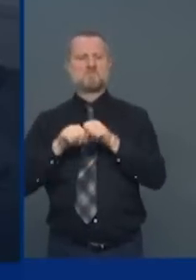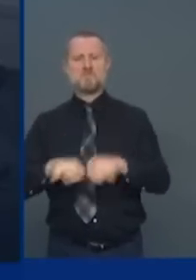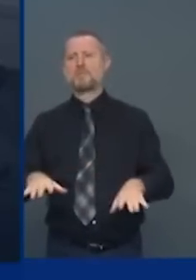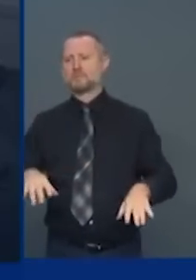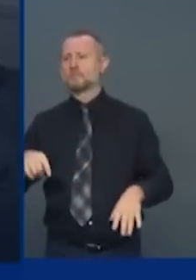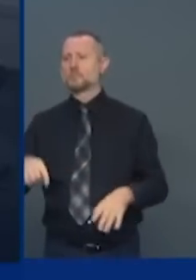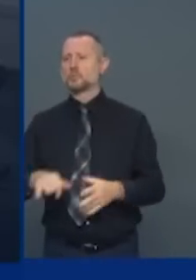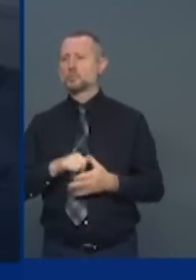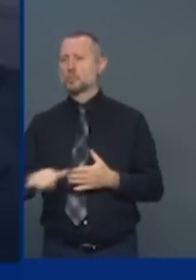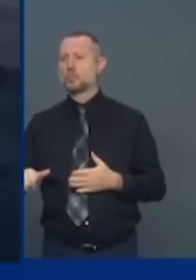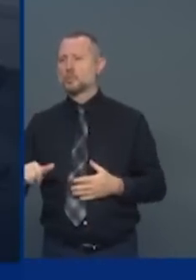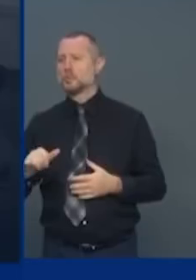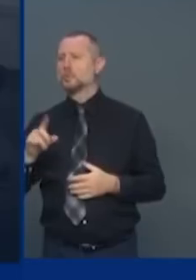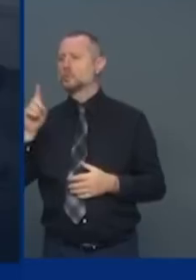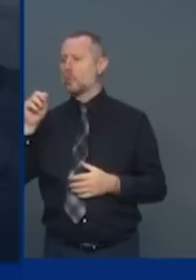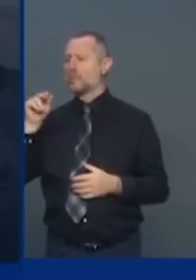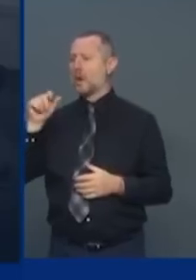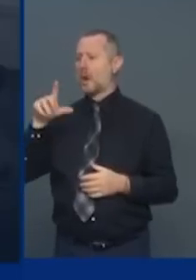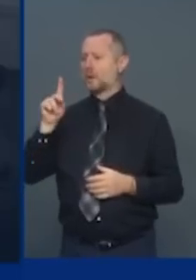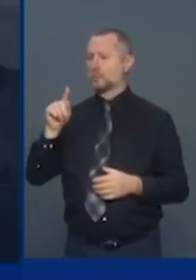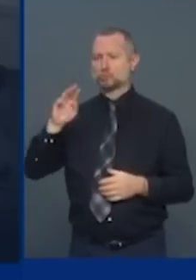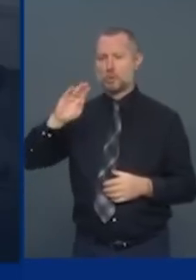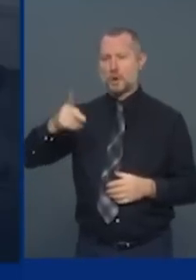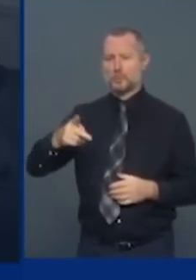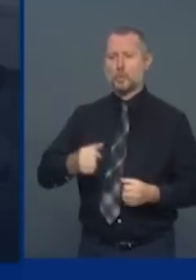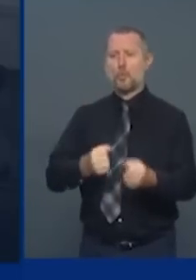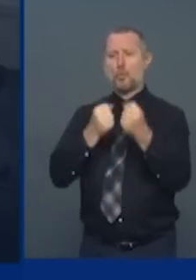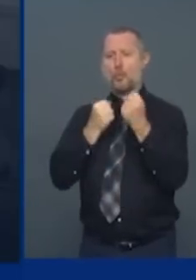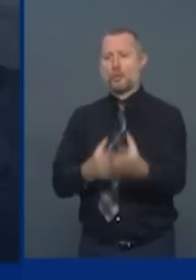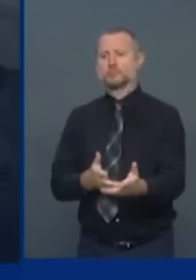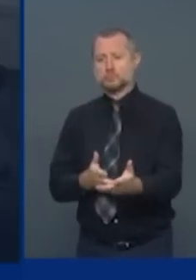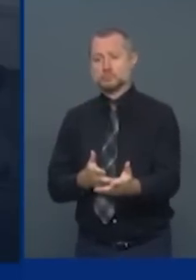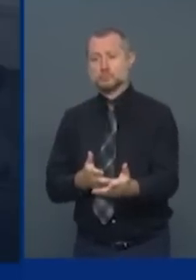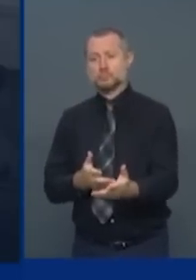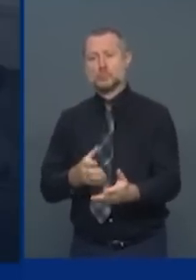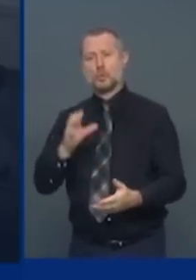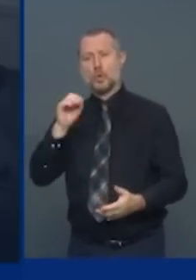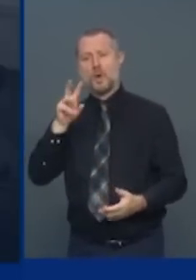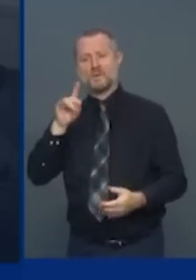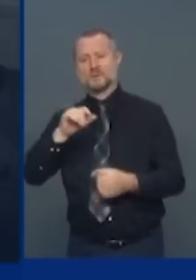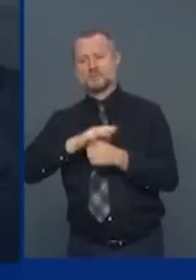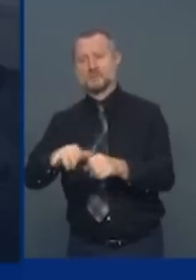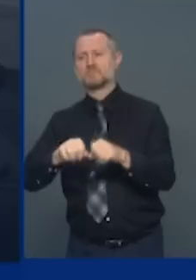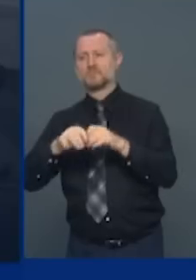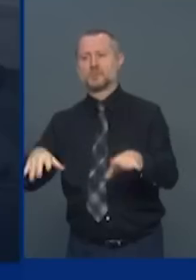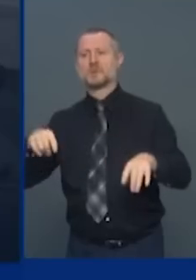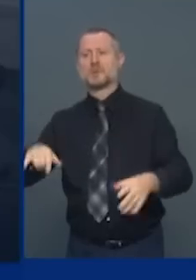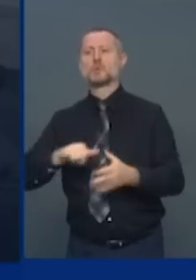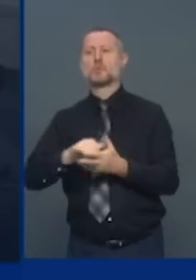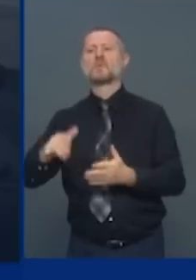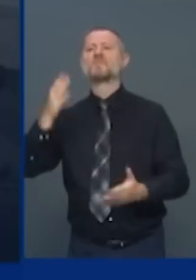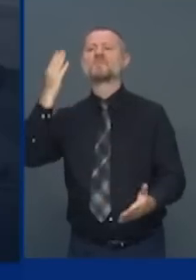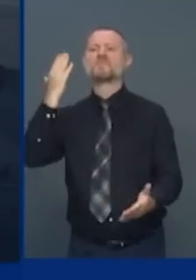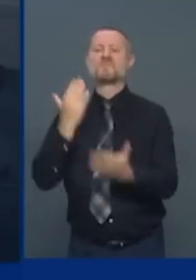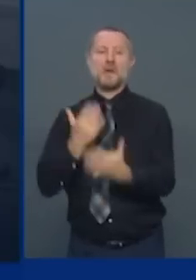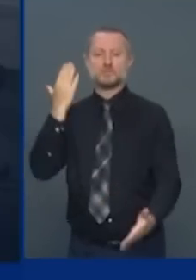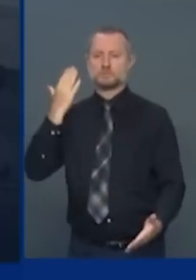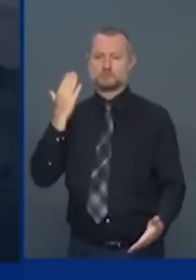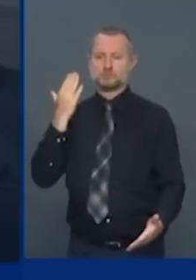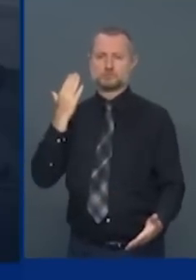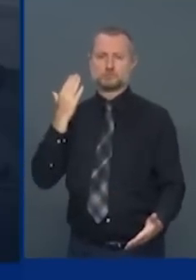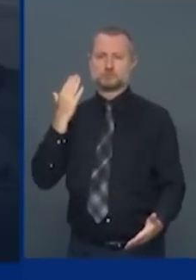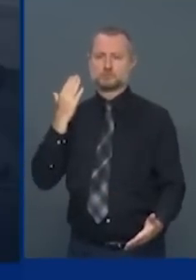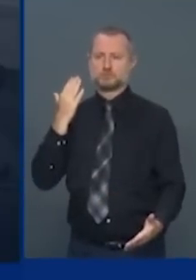Trump caused the COVID outbreak in New York. That is a fact. It's